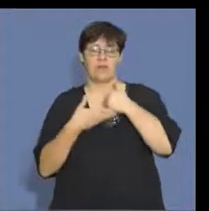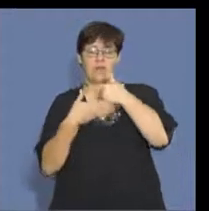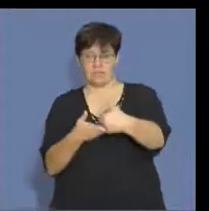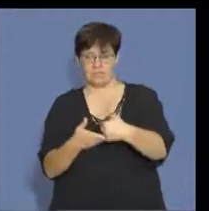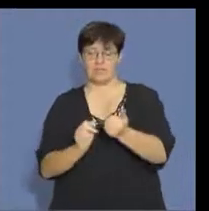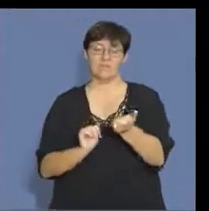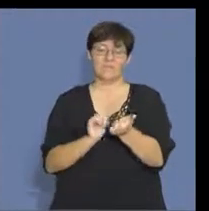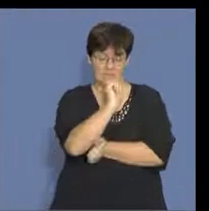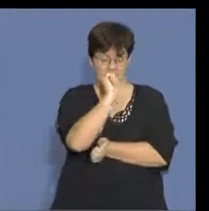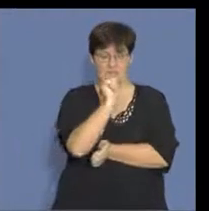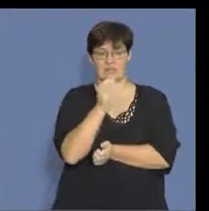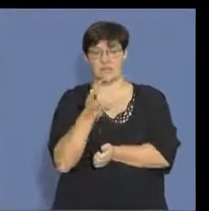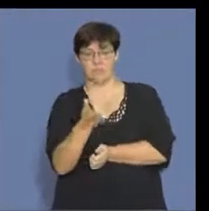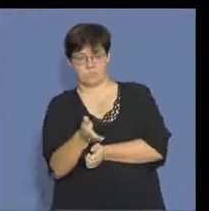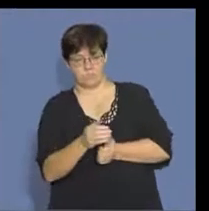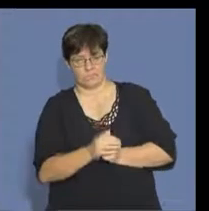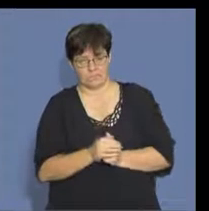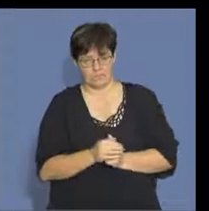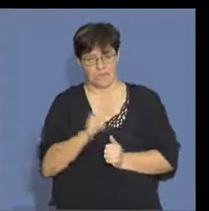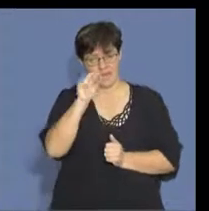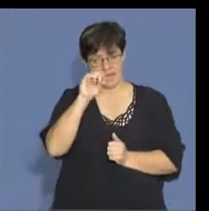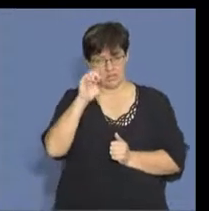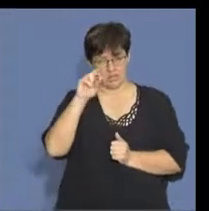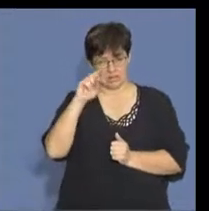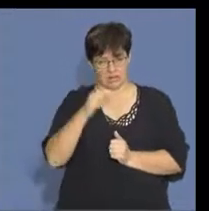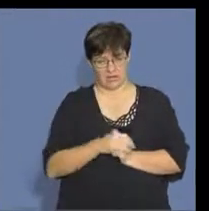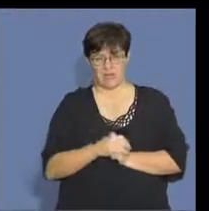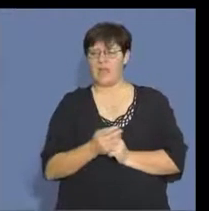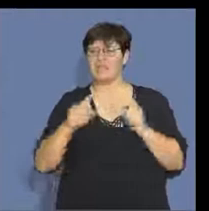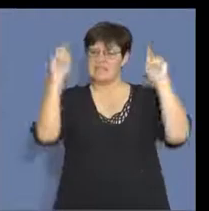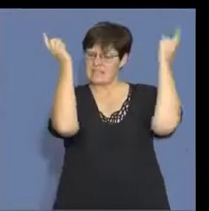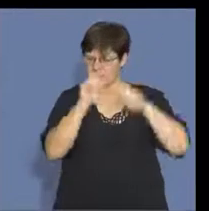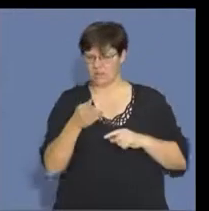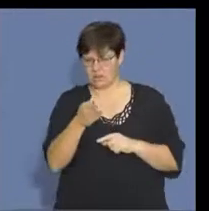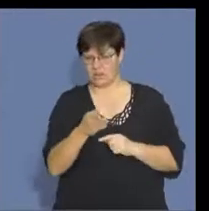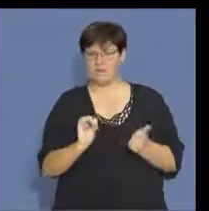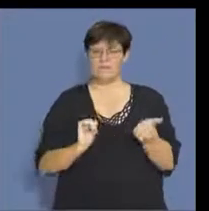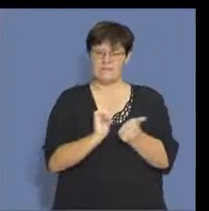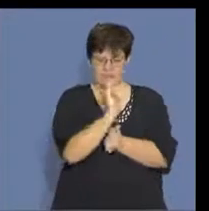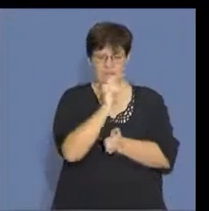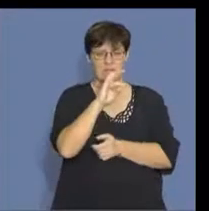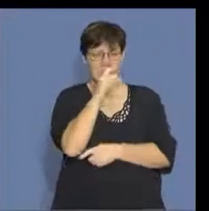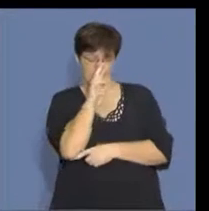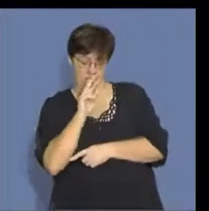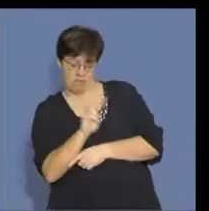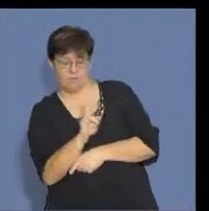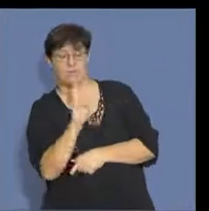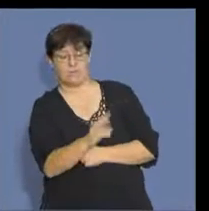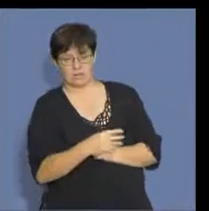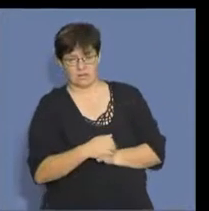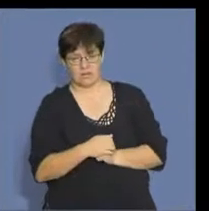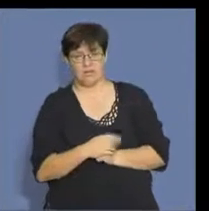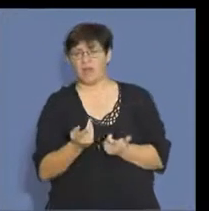the fixation of nitrogen. So these have special type of nitrogen fixing bacteria, which we will look at, which